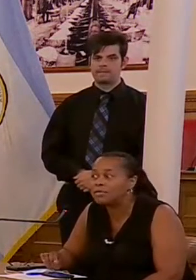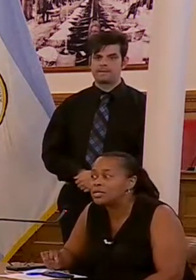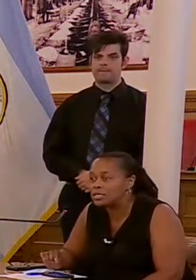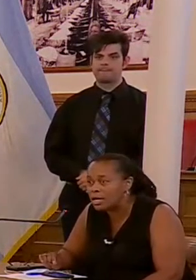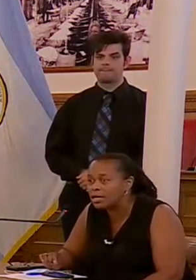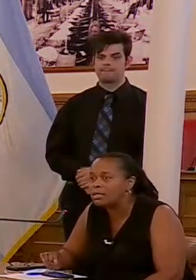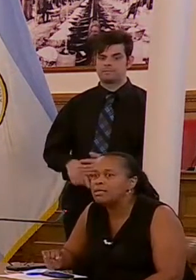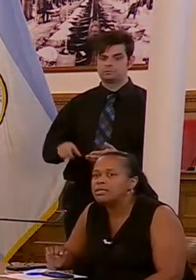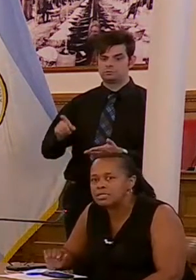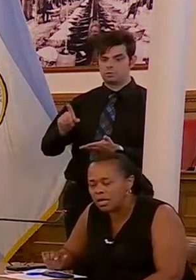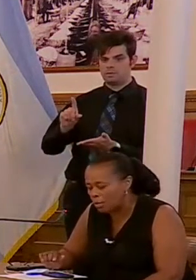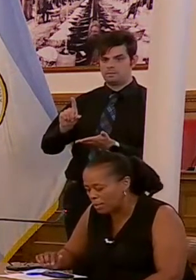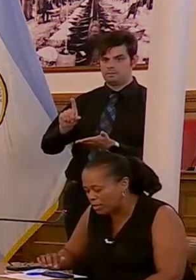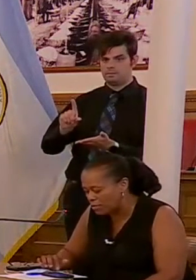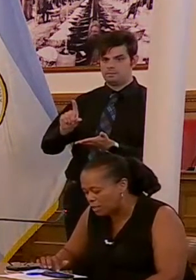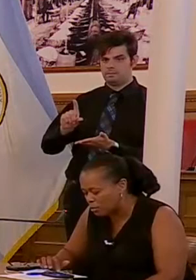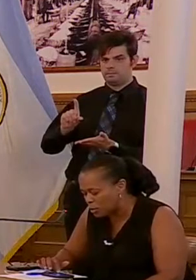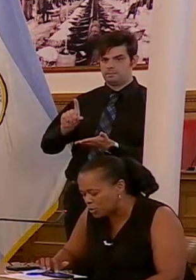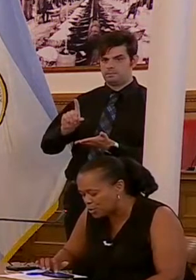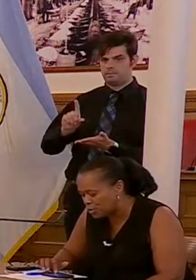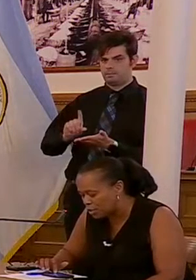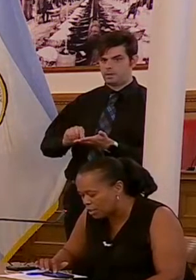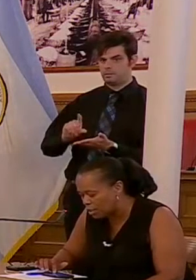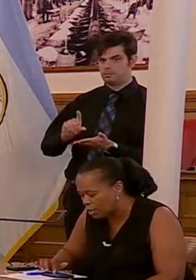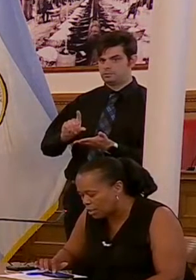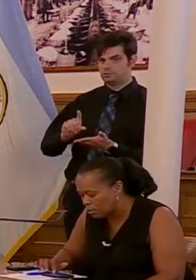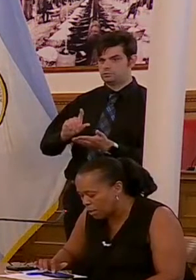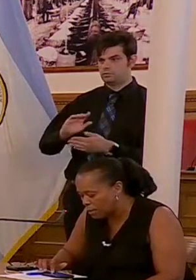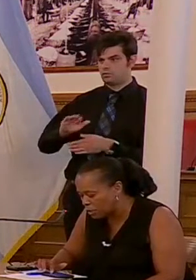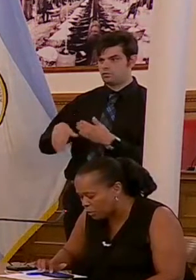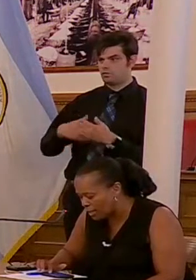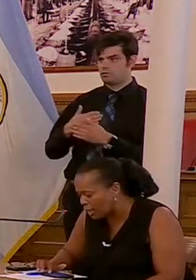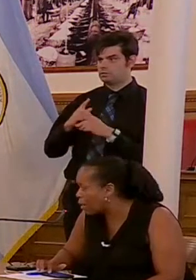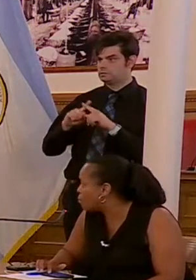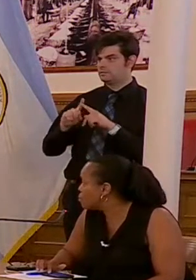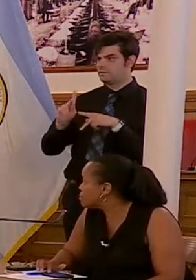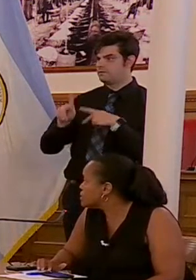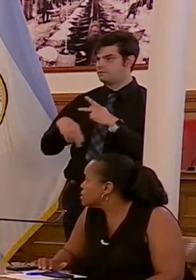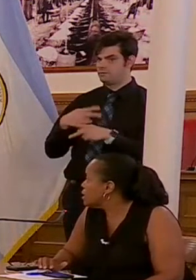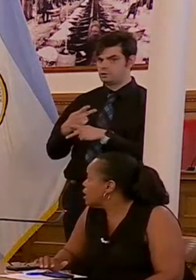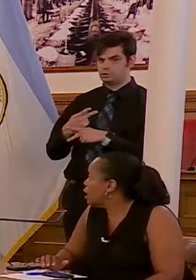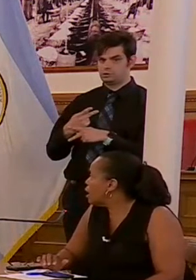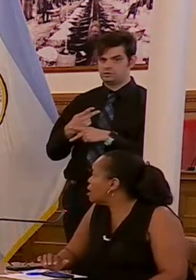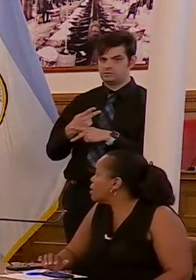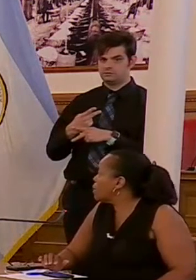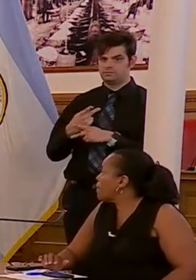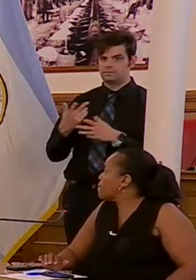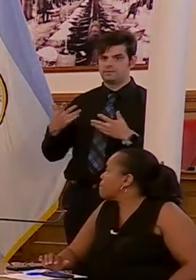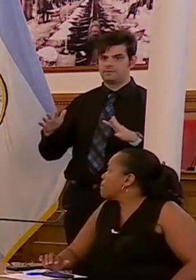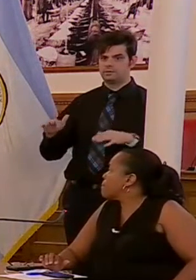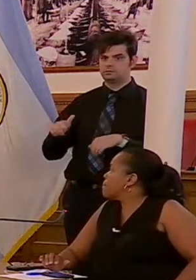we have to date is up and available to the public right now.